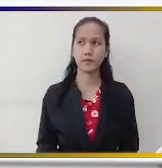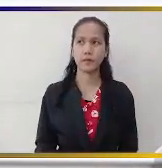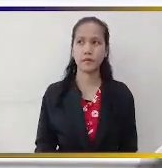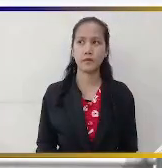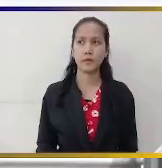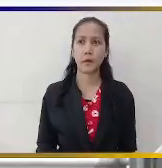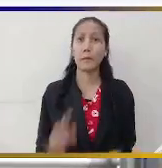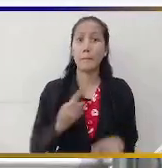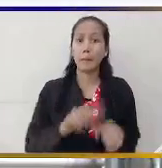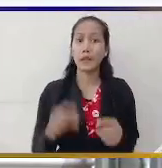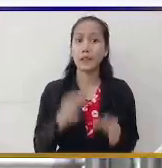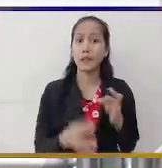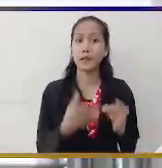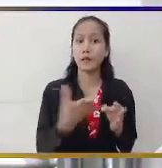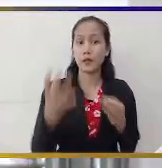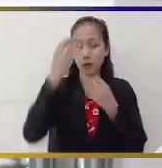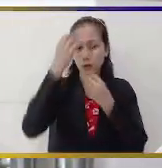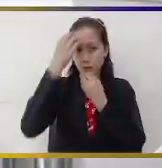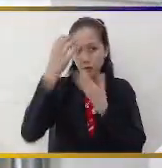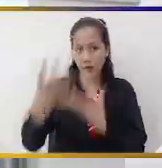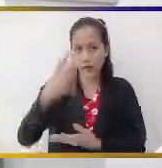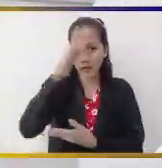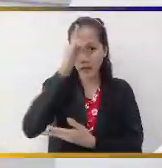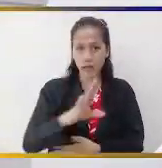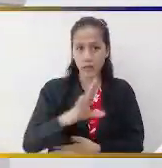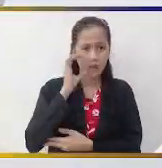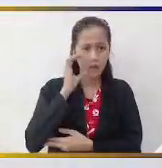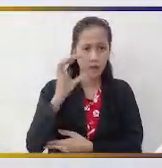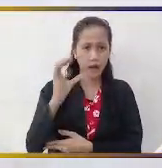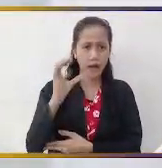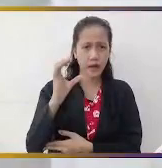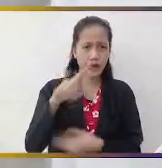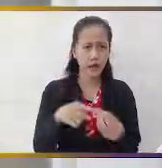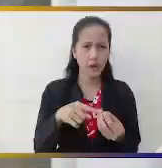this across to you. I wish I could convince you. Lastly,